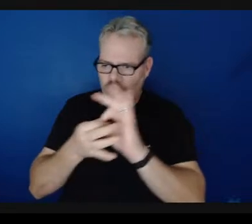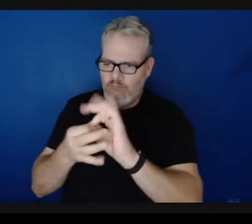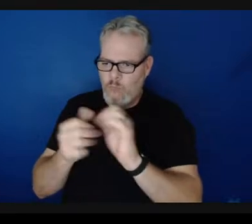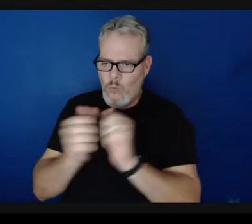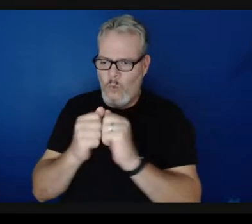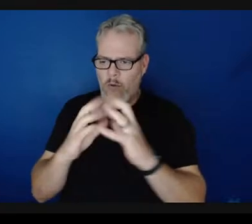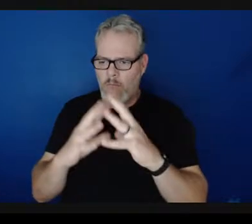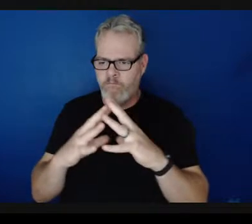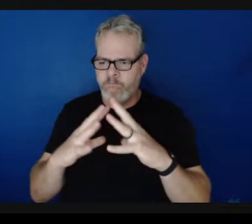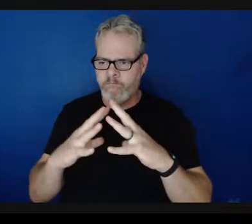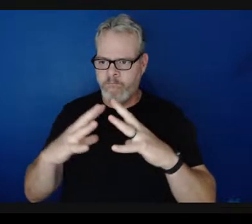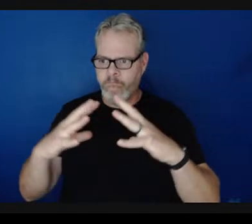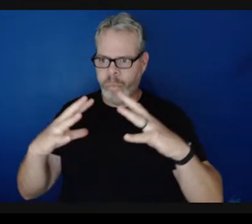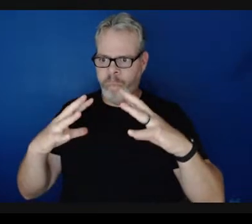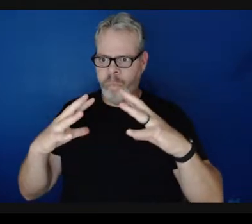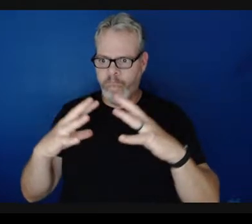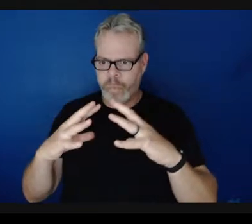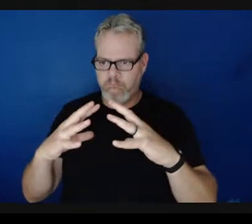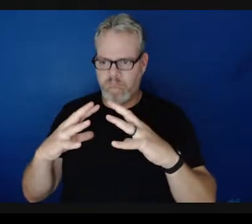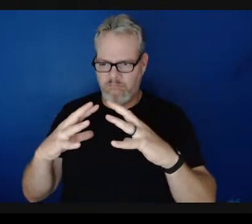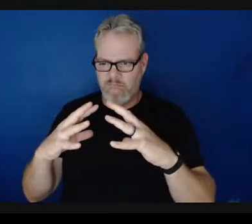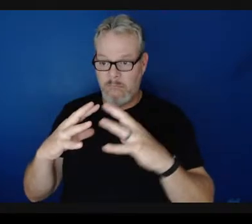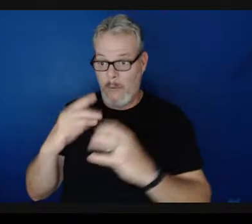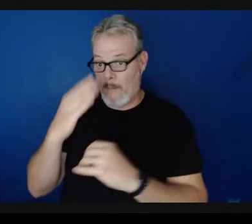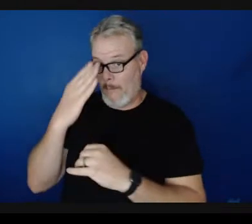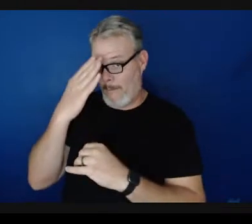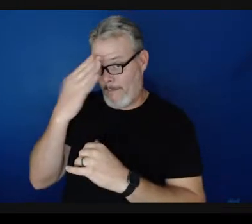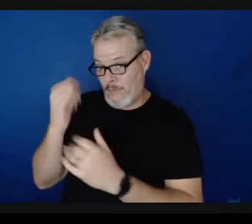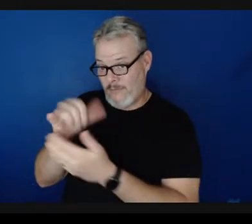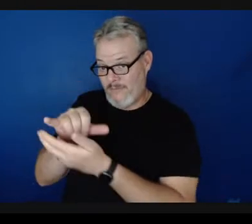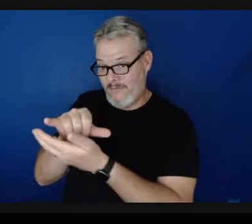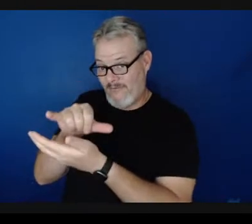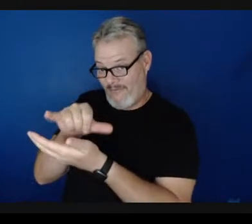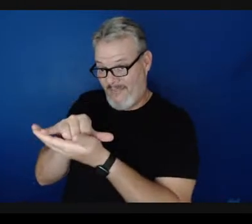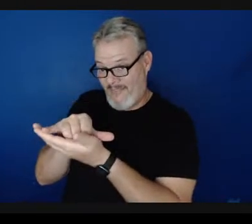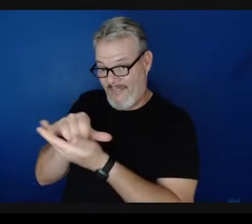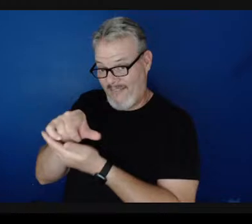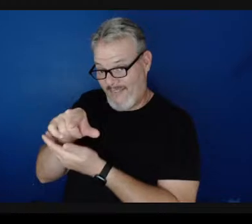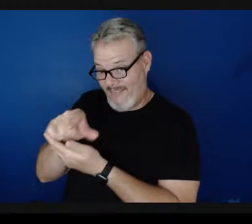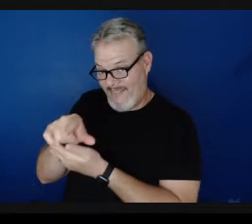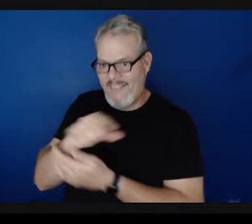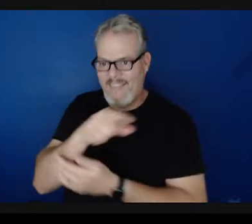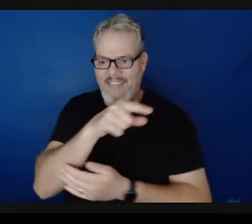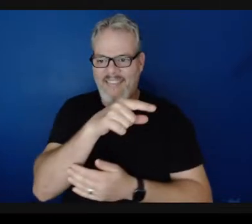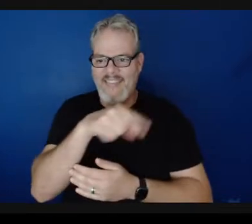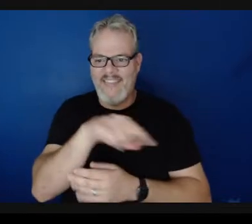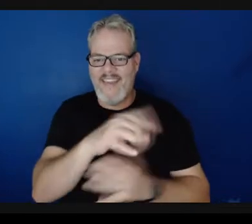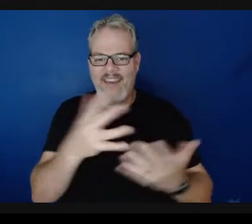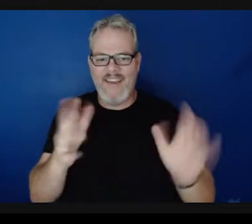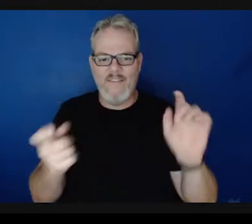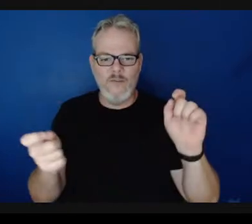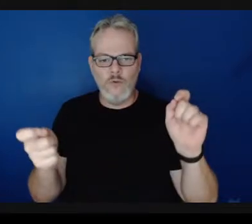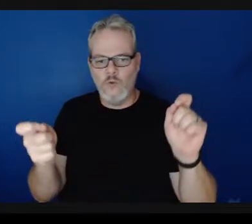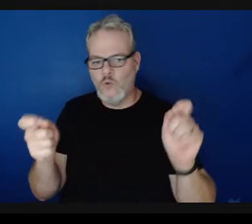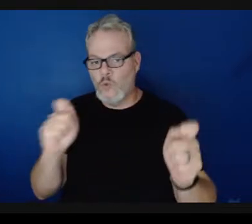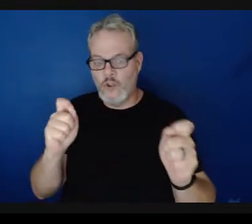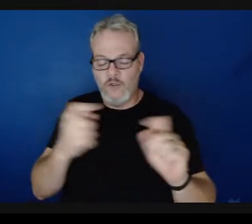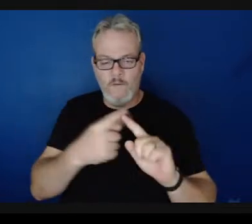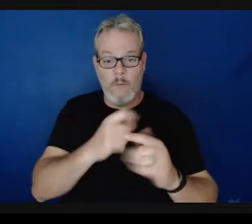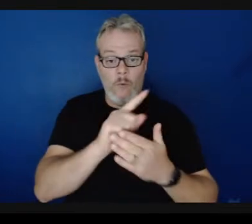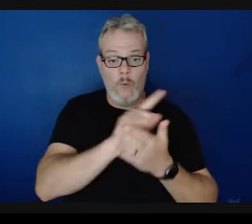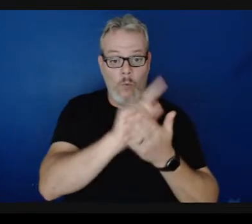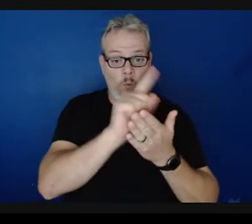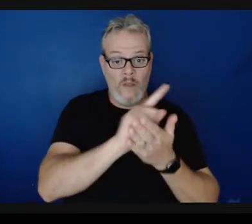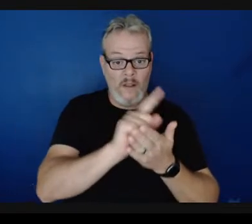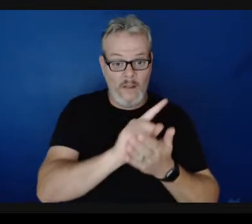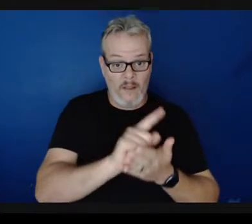So because of that, they have switched from weekly updates to